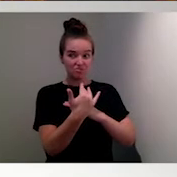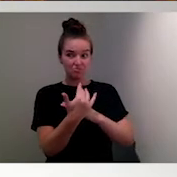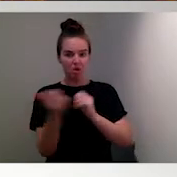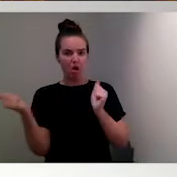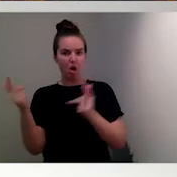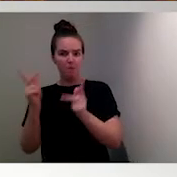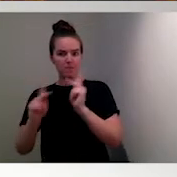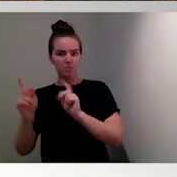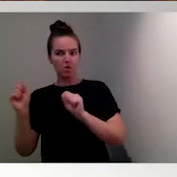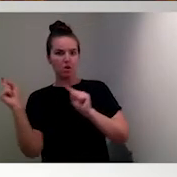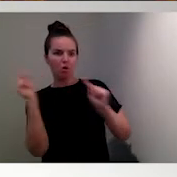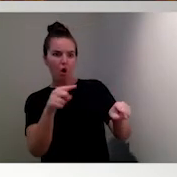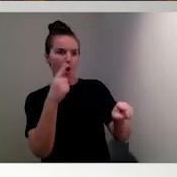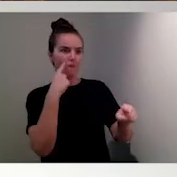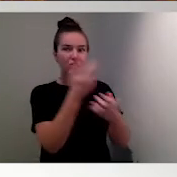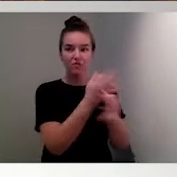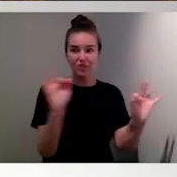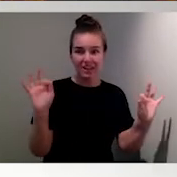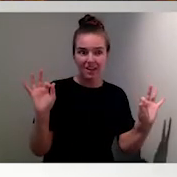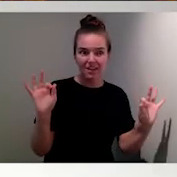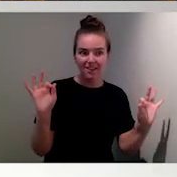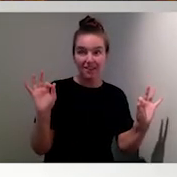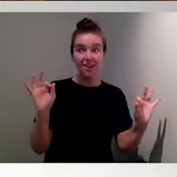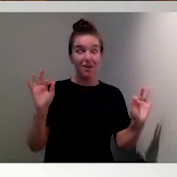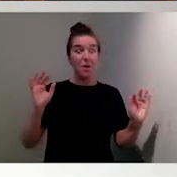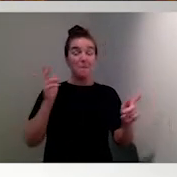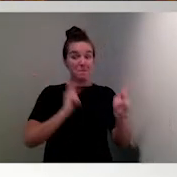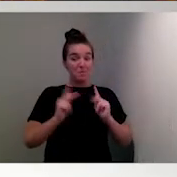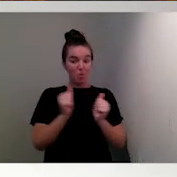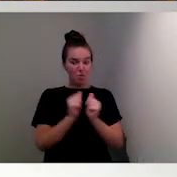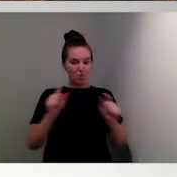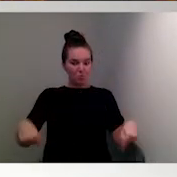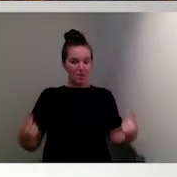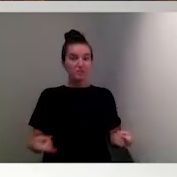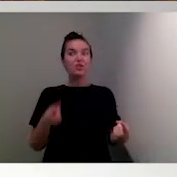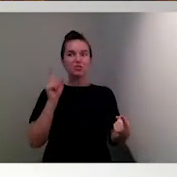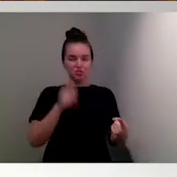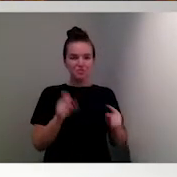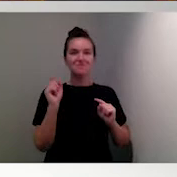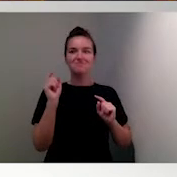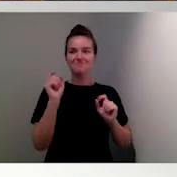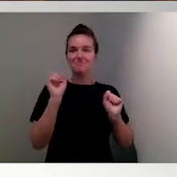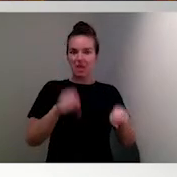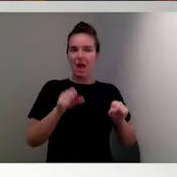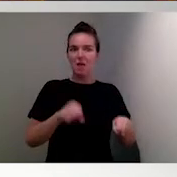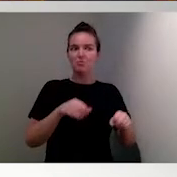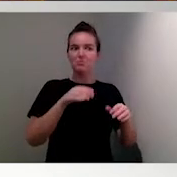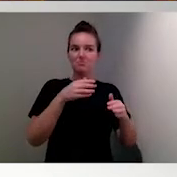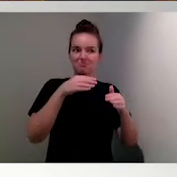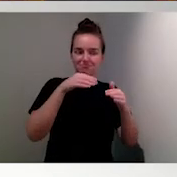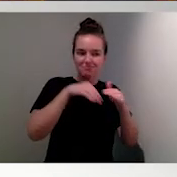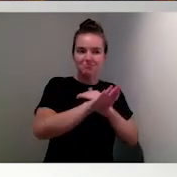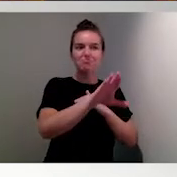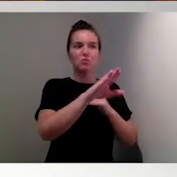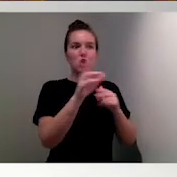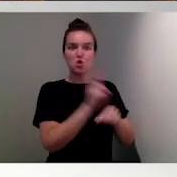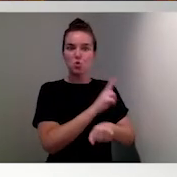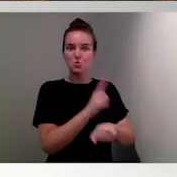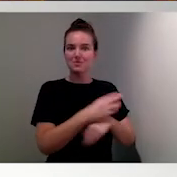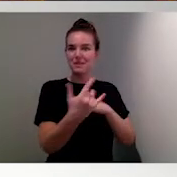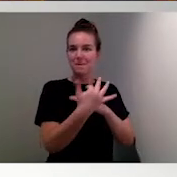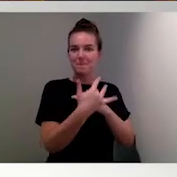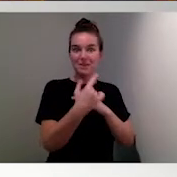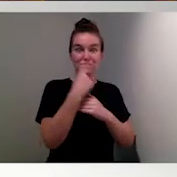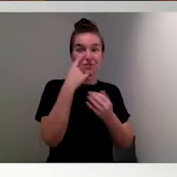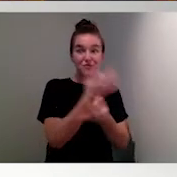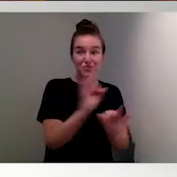should also be able to use the beach for free? I do. I think that's a big deal. There are a few properties, we're